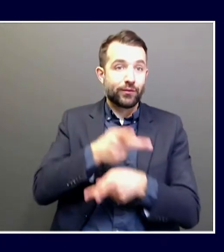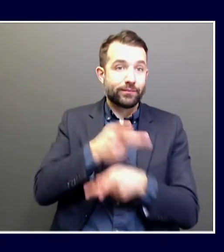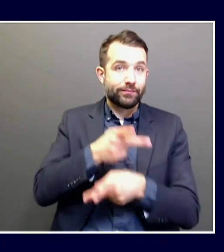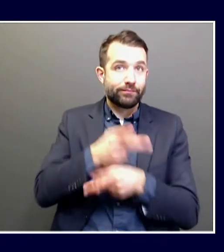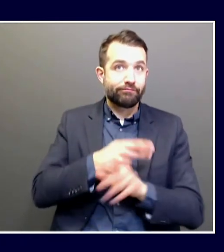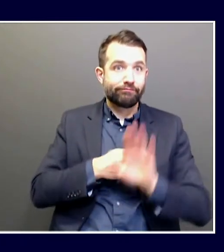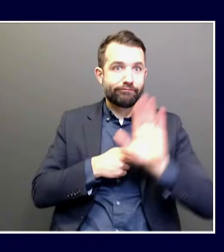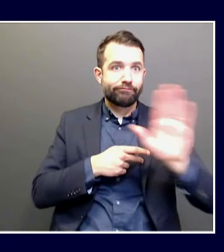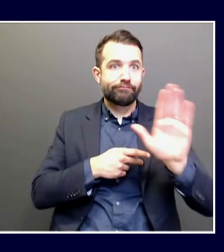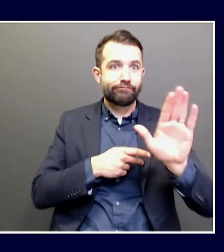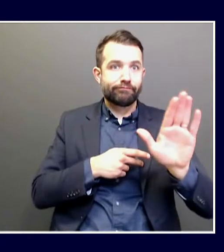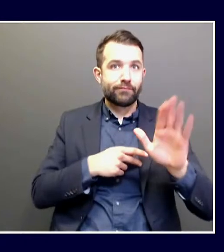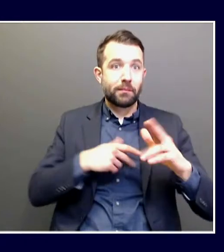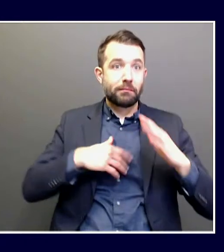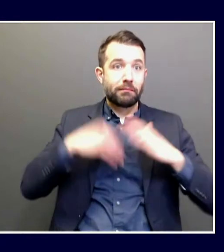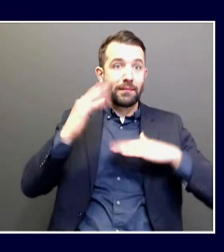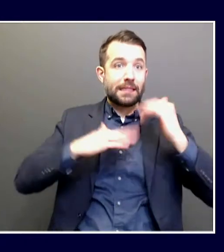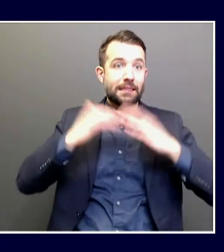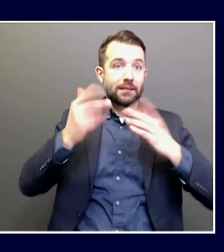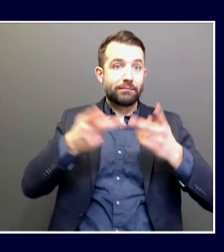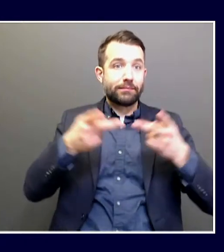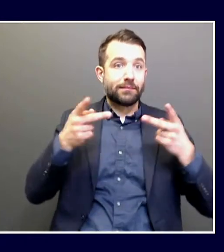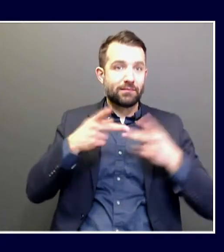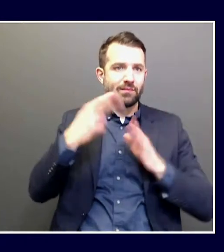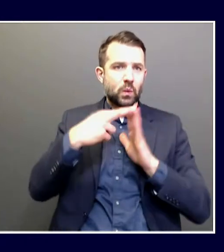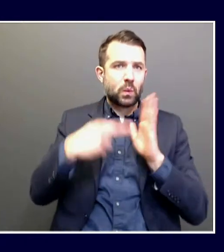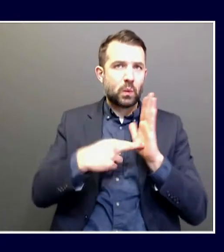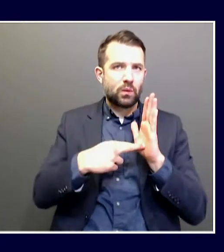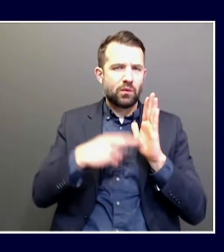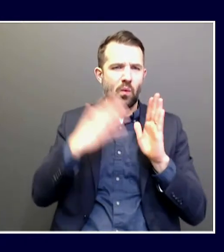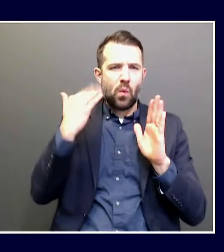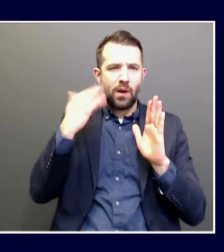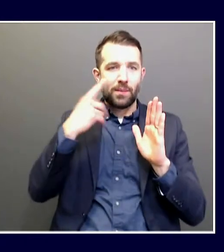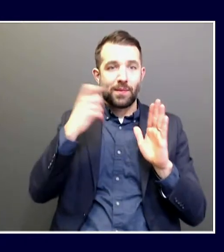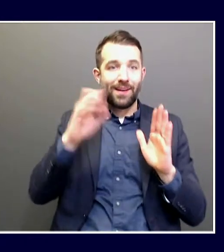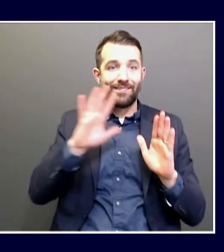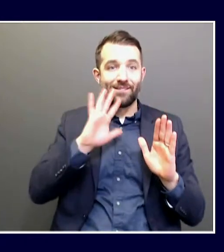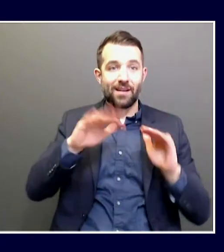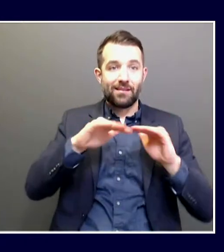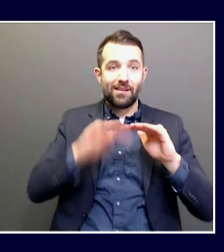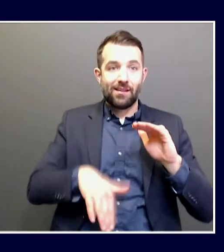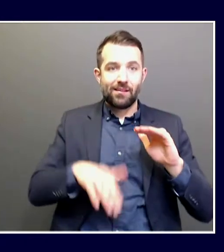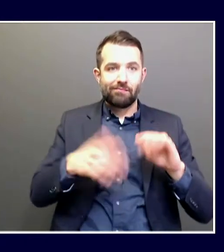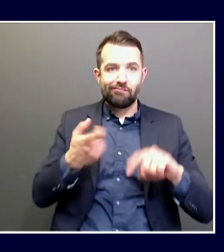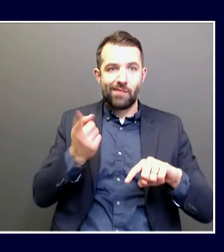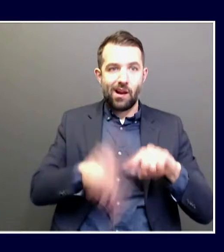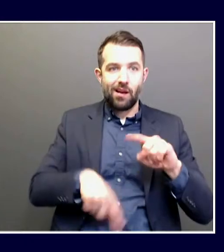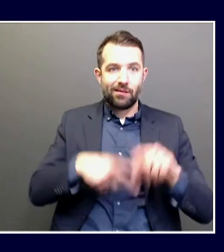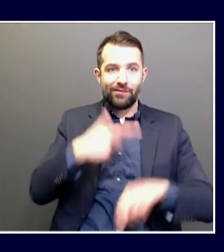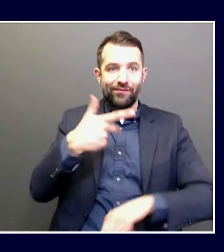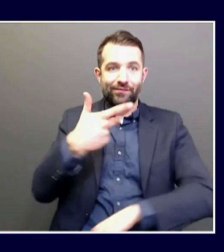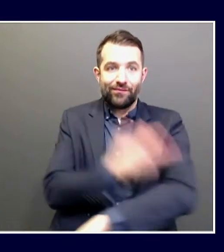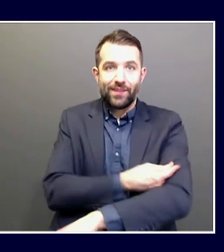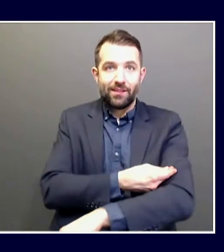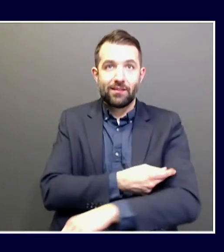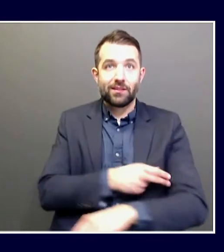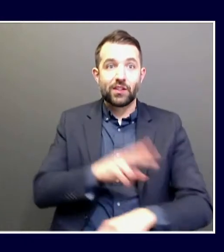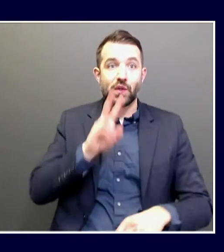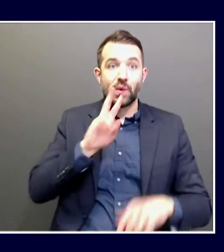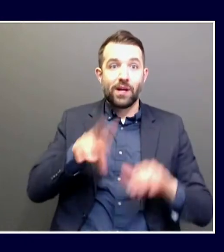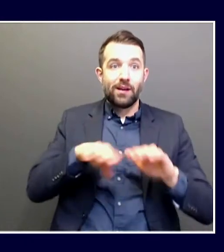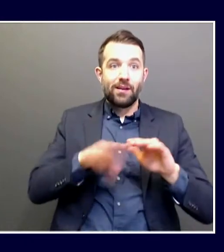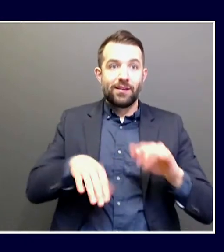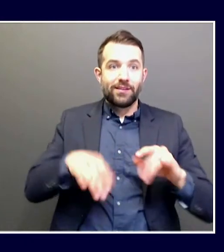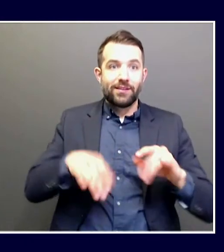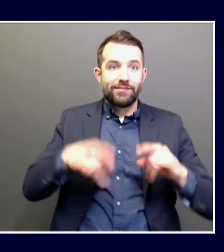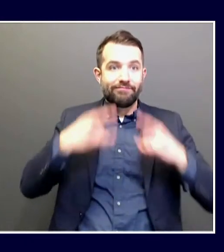5 cannot get the vaccine right now. Many of them under the age of 2 obviously cannot wear a mask. She had been telling me that the US CDC